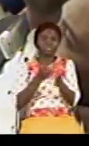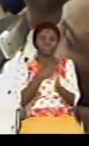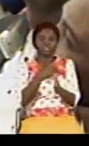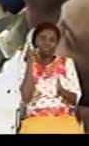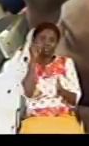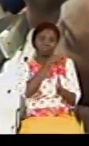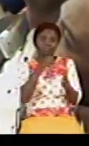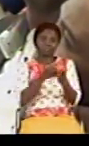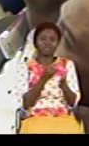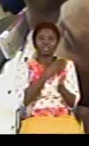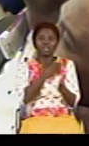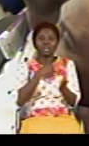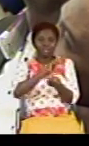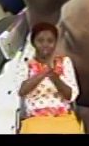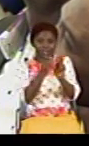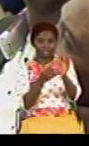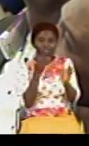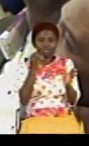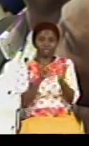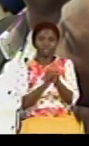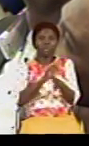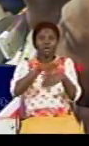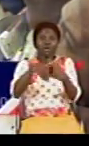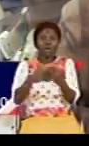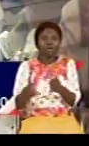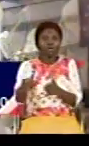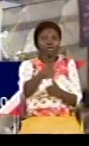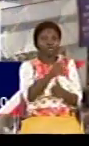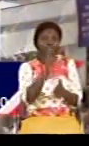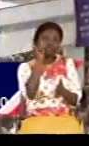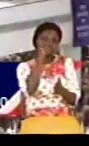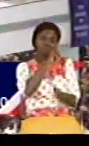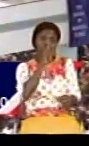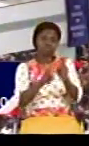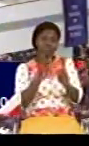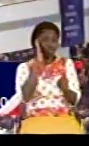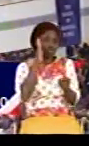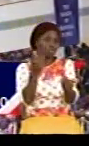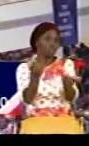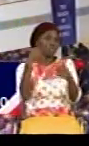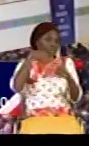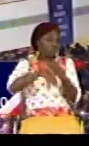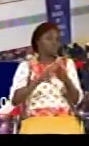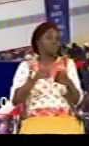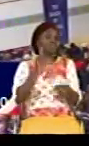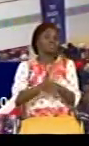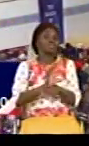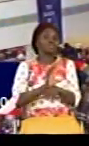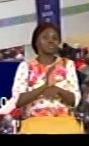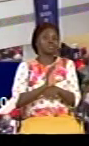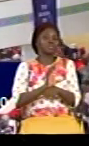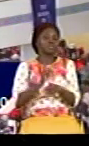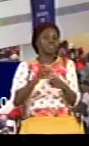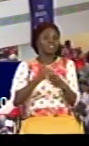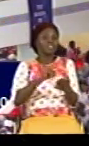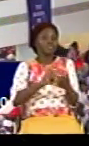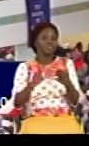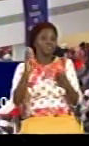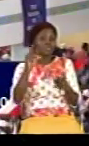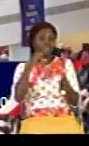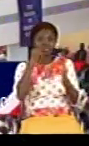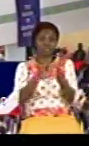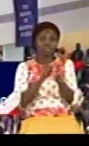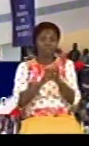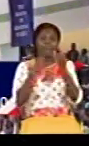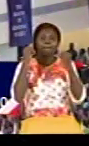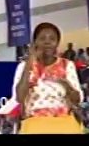all those fake people will come in? Verse 60 again, many therefore